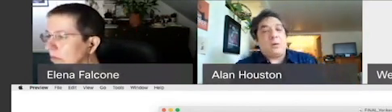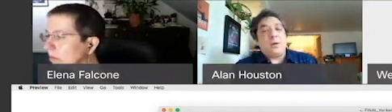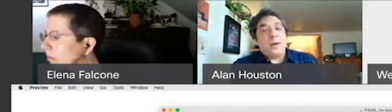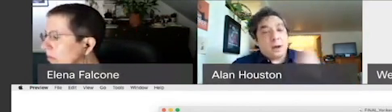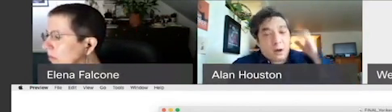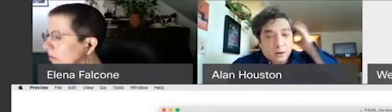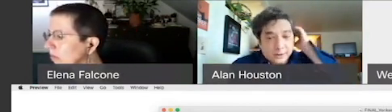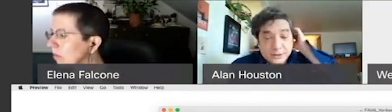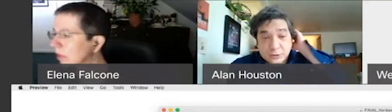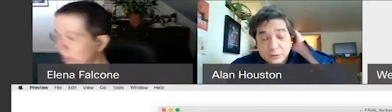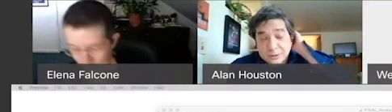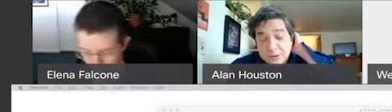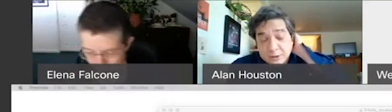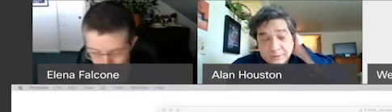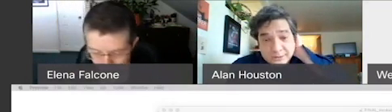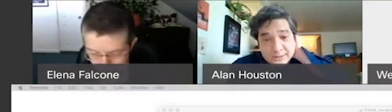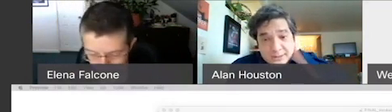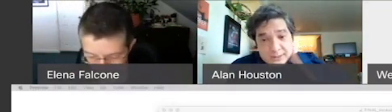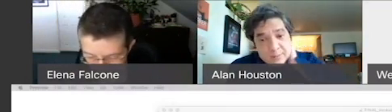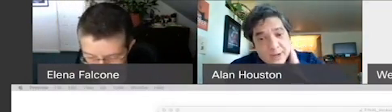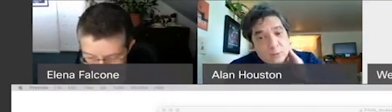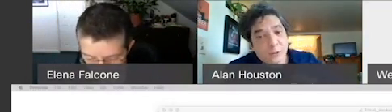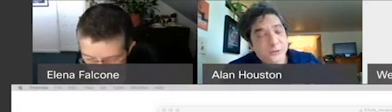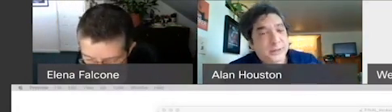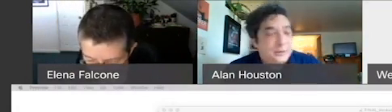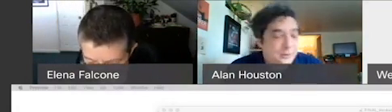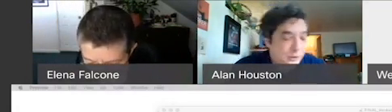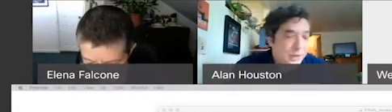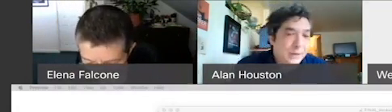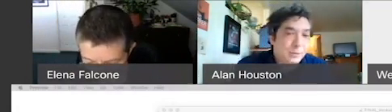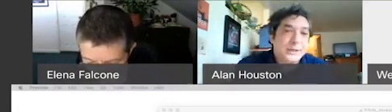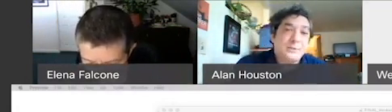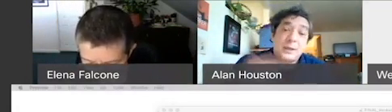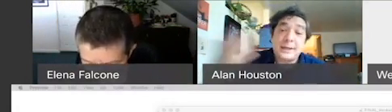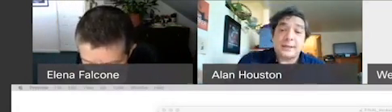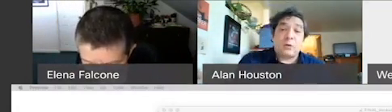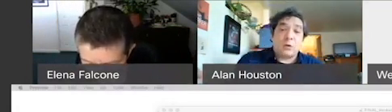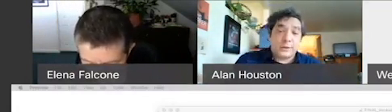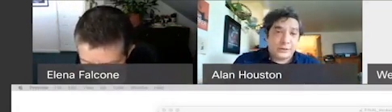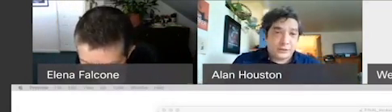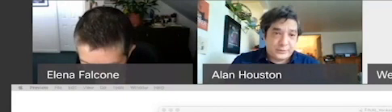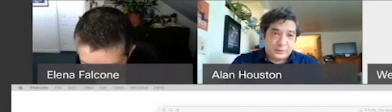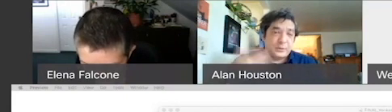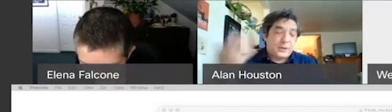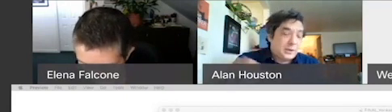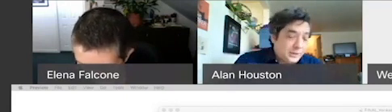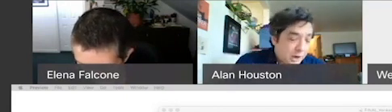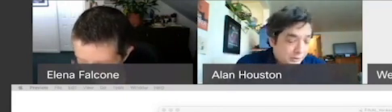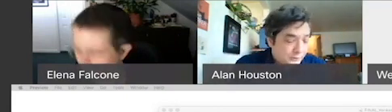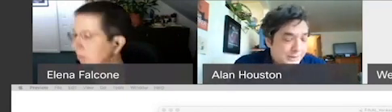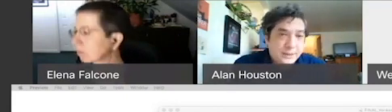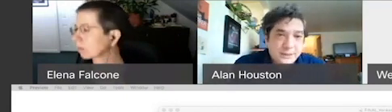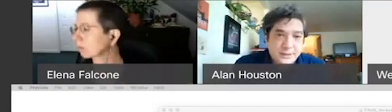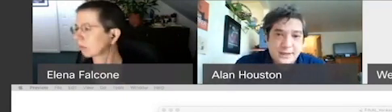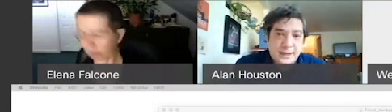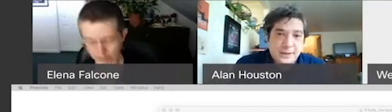our digital archivist, Mike Walsh at the Will Library, has been collecting oral histories from Yonkers residents,